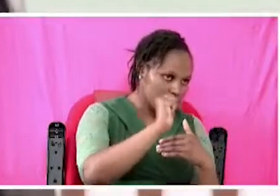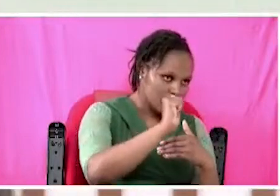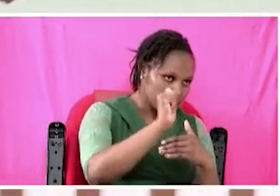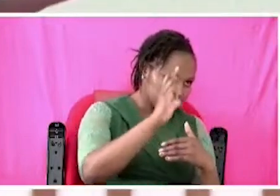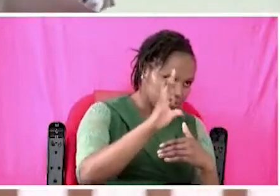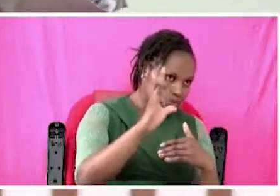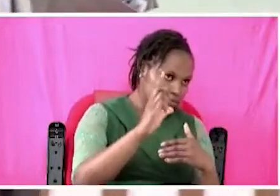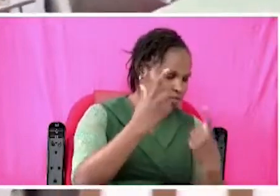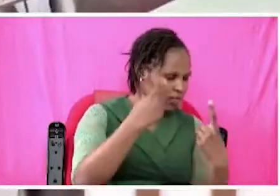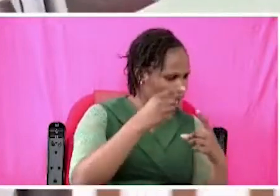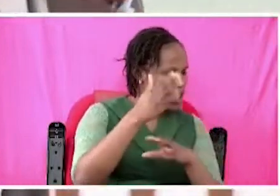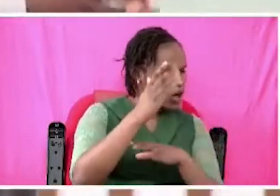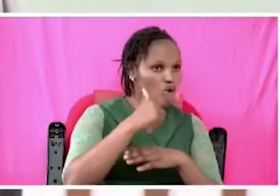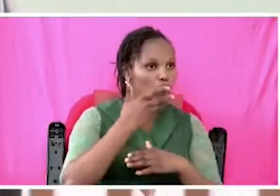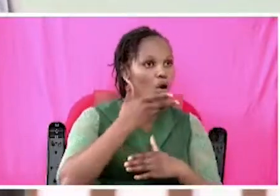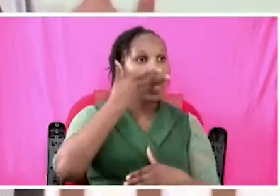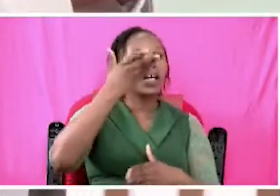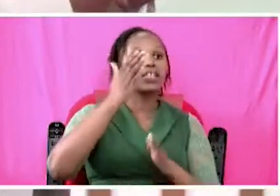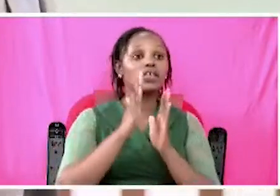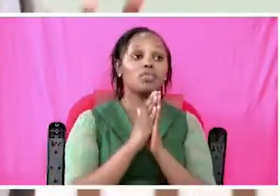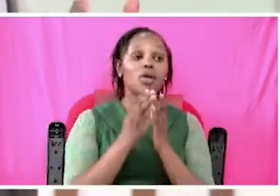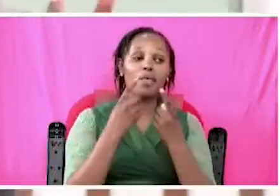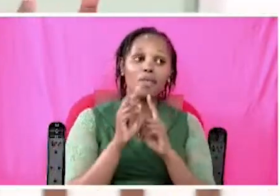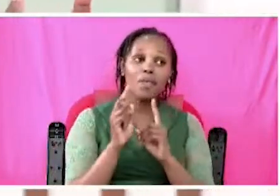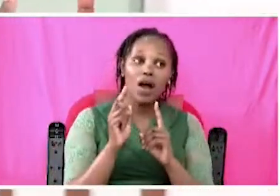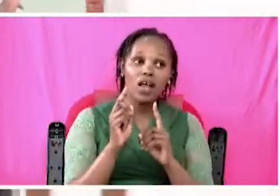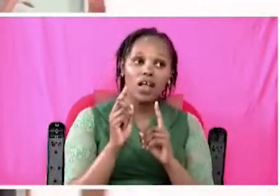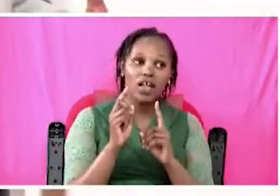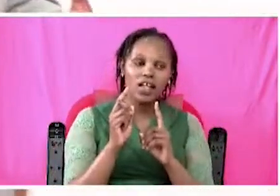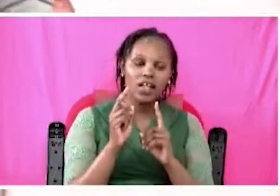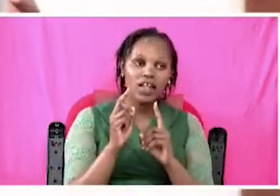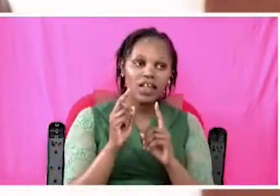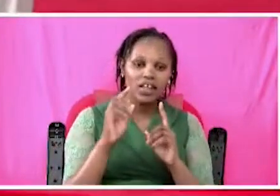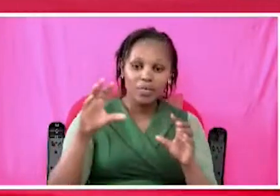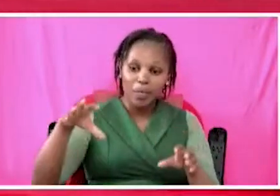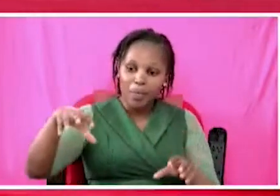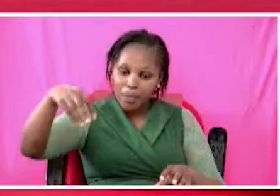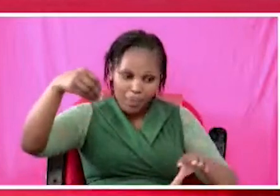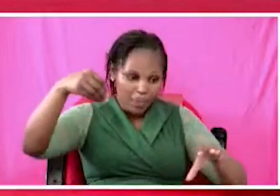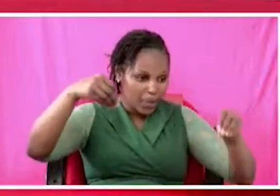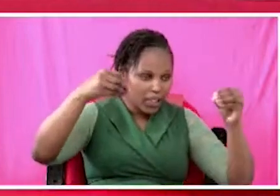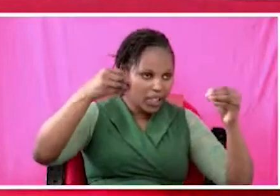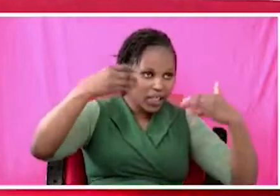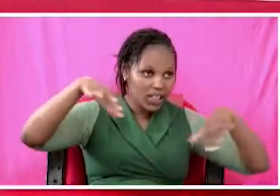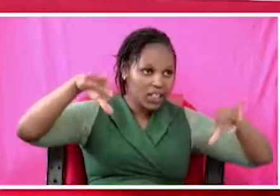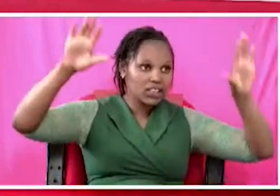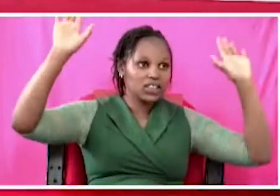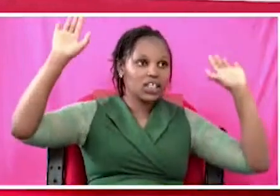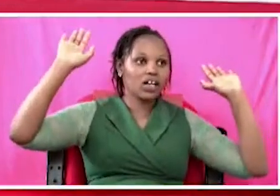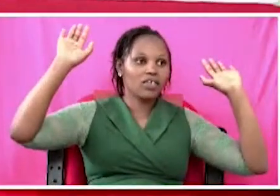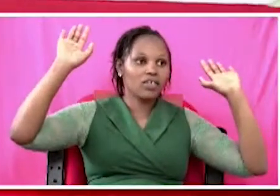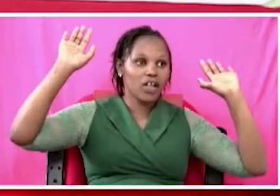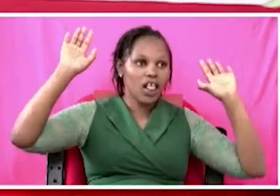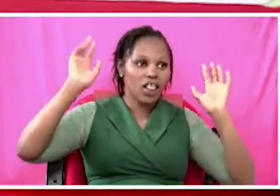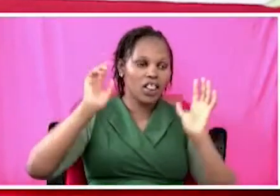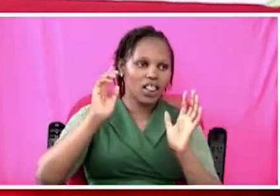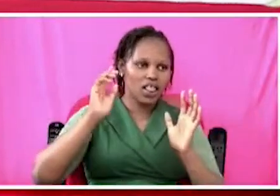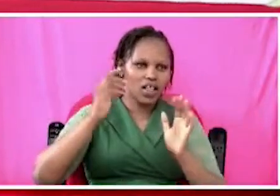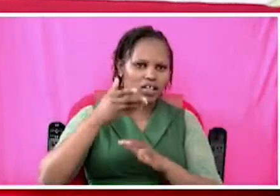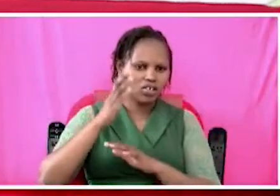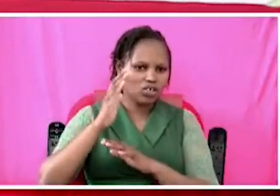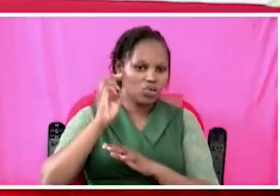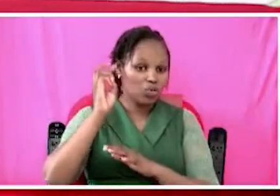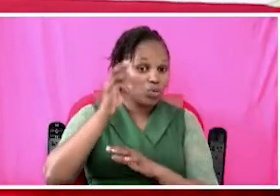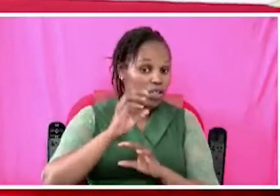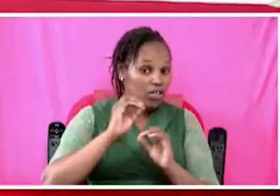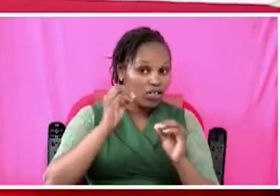the prayer by consuming the sacrifice, After the God that does that will know for sure that